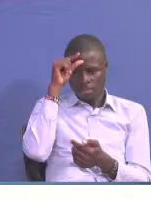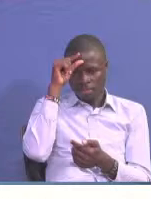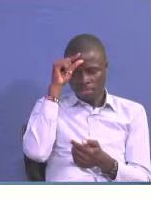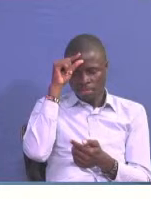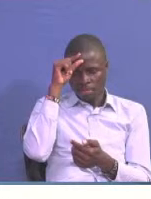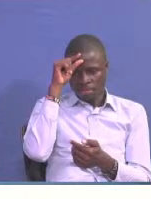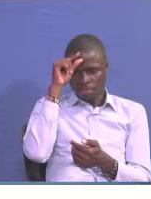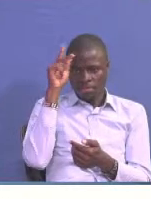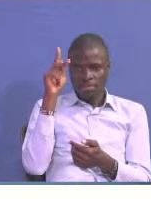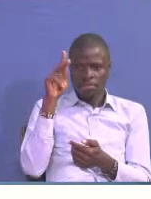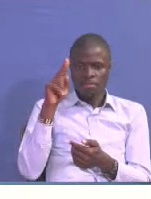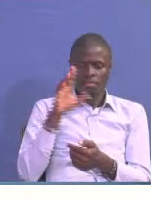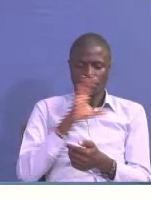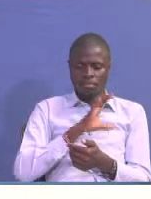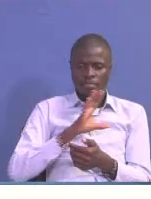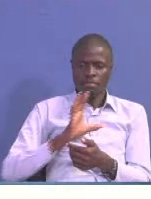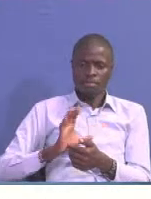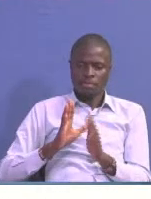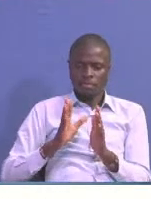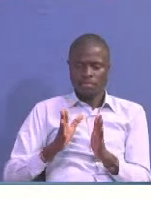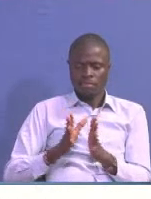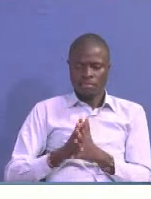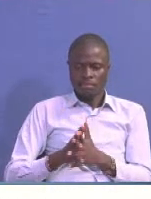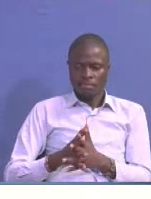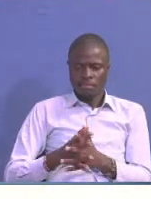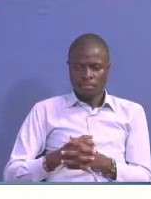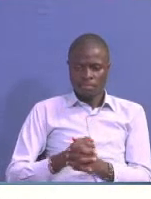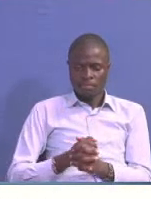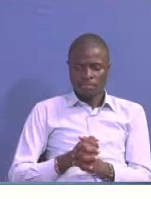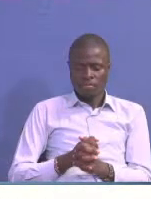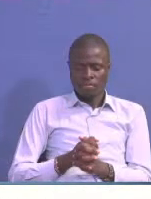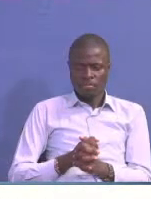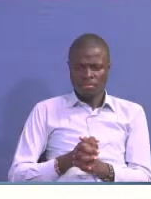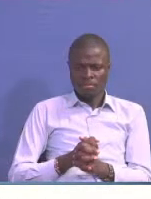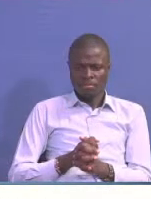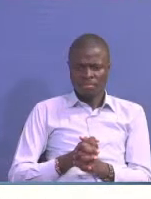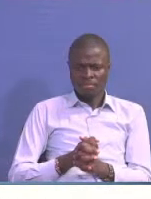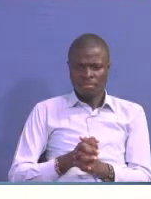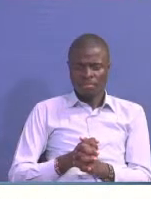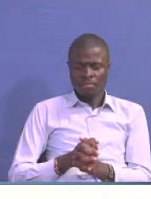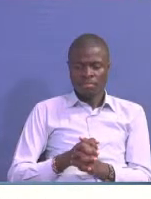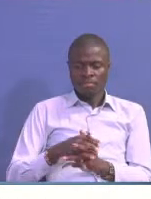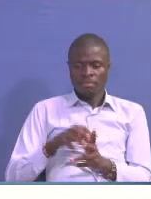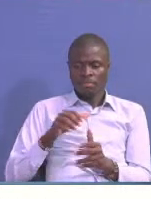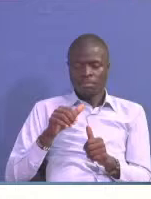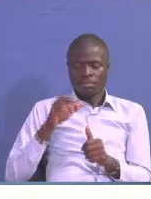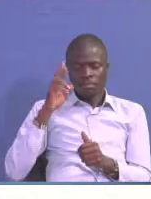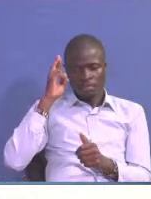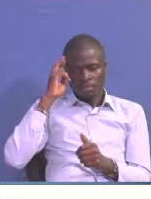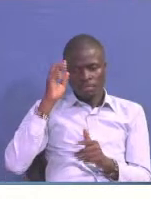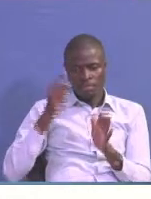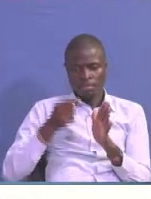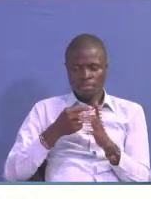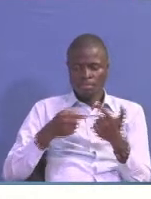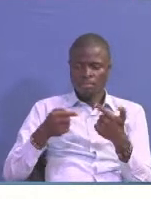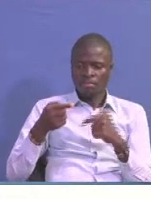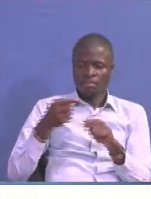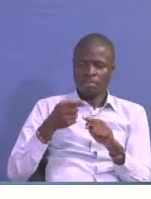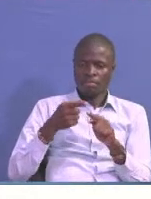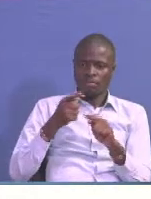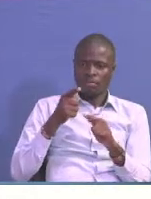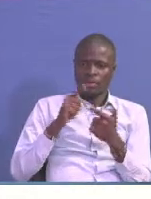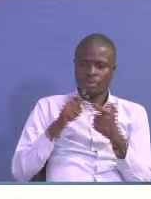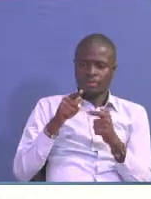government as Kenyatta's University's 6th Vice Chancellor. Well, remember, this auspicious event has been coming to you live